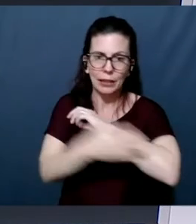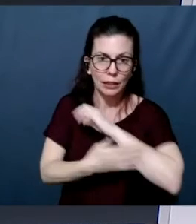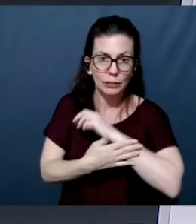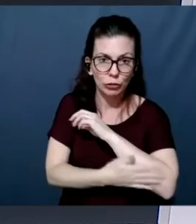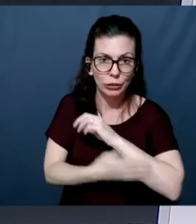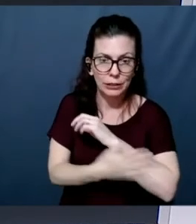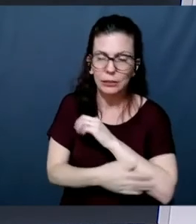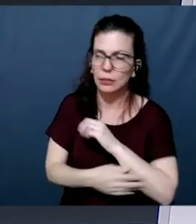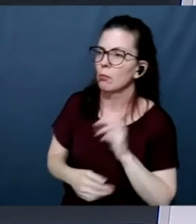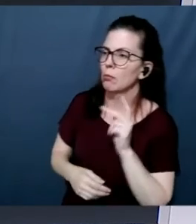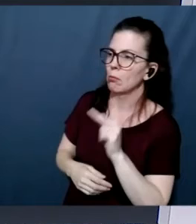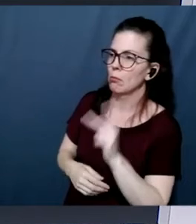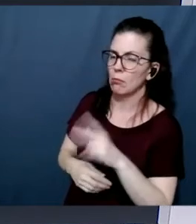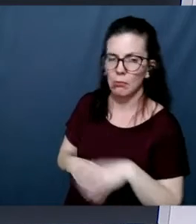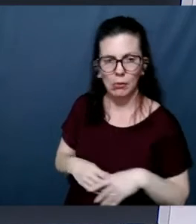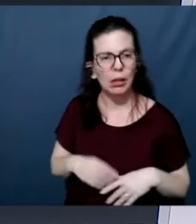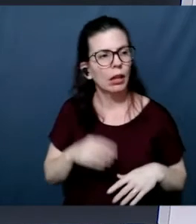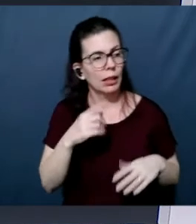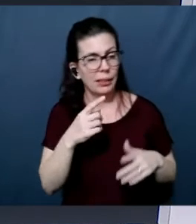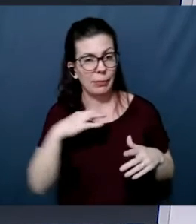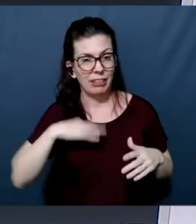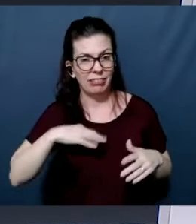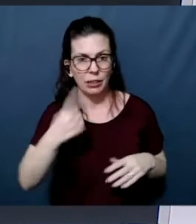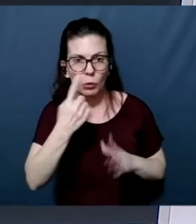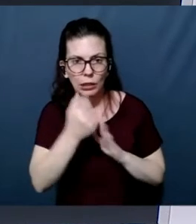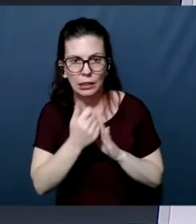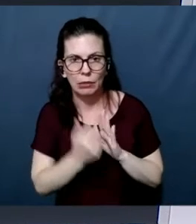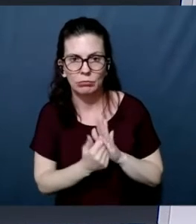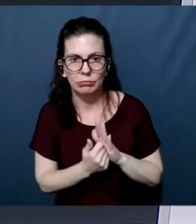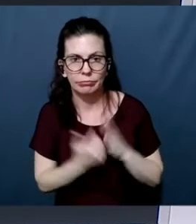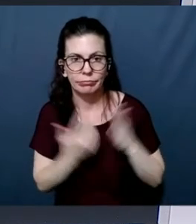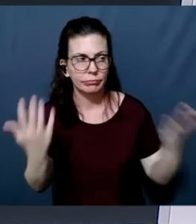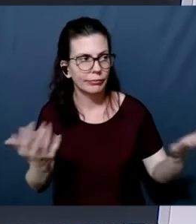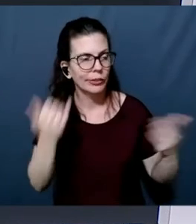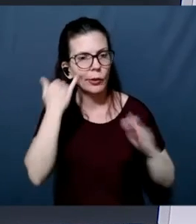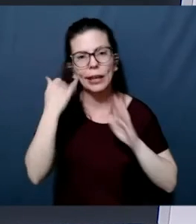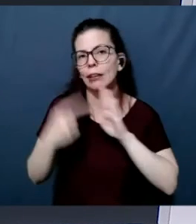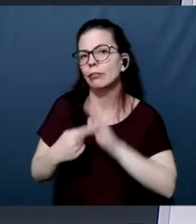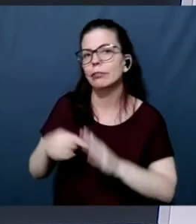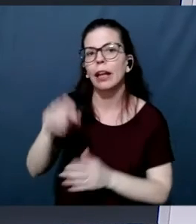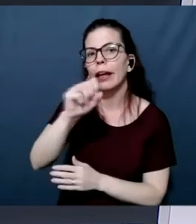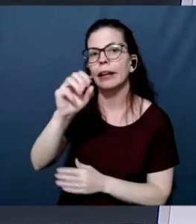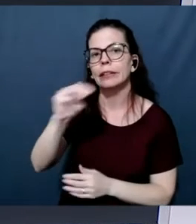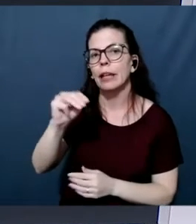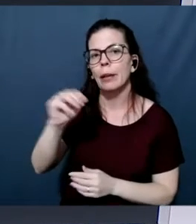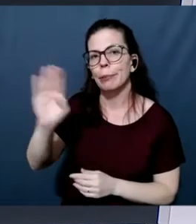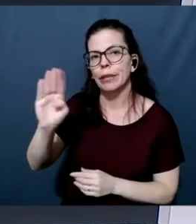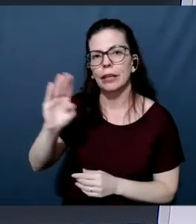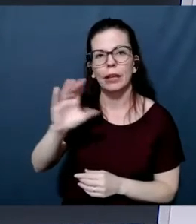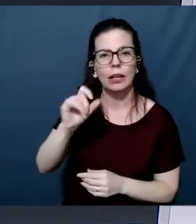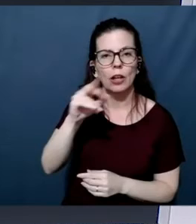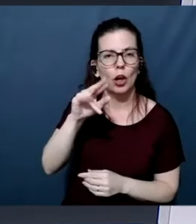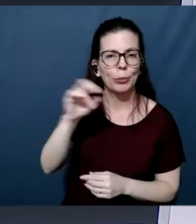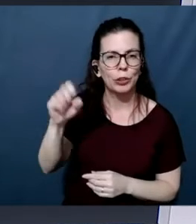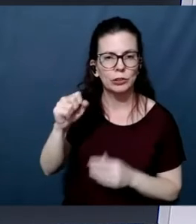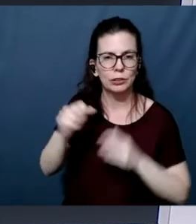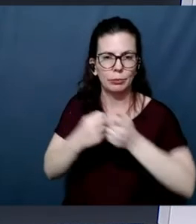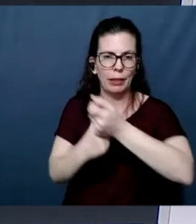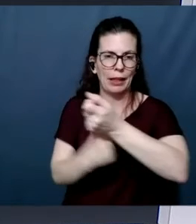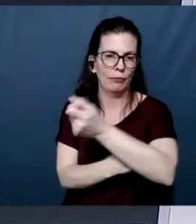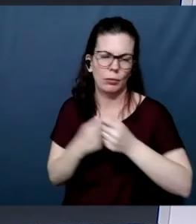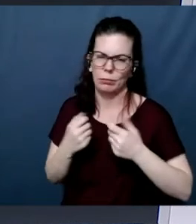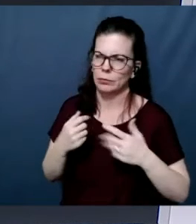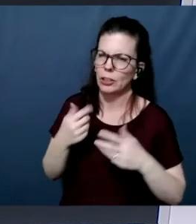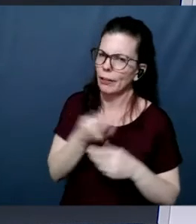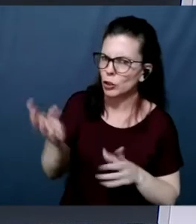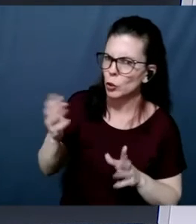you only have one account, right? So if you're Yep. using, let's say, an SMB commerce platform, and there's a few that are really well known, Okay. the problem